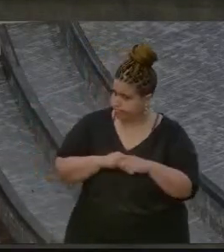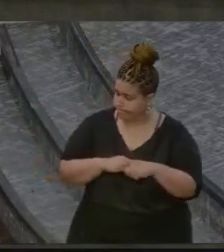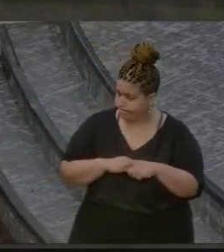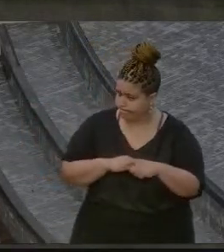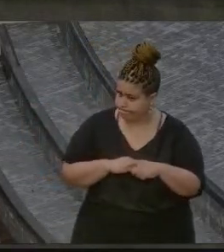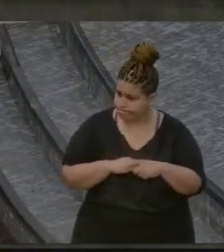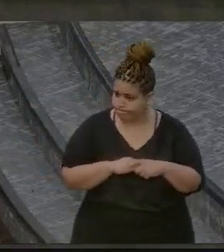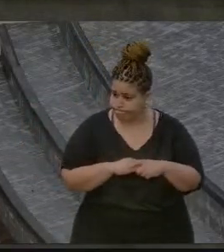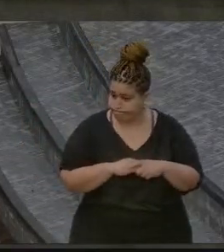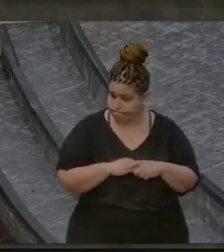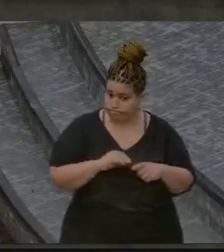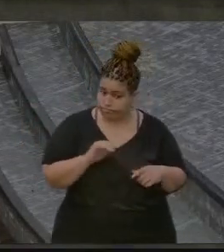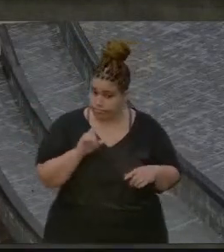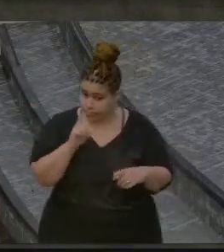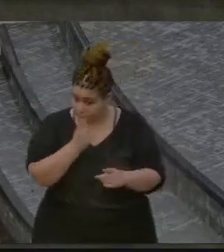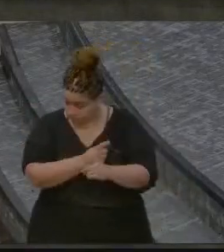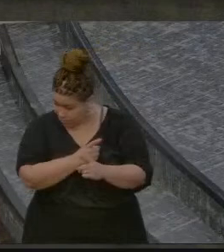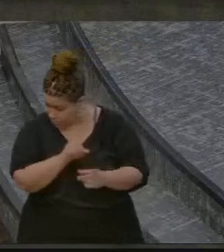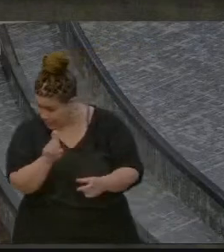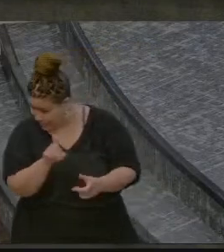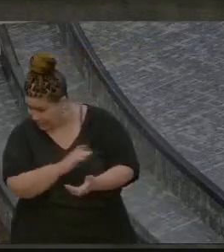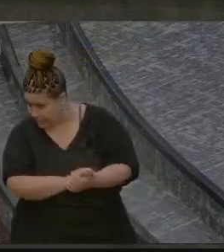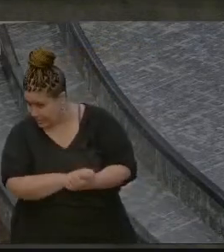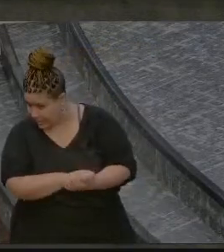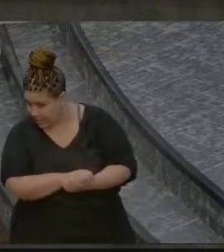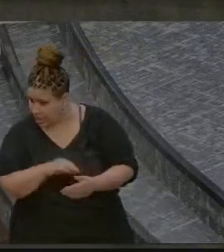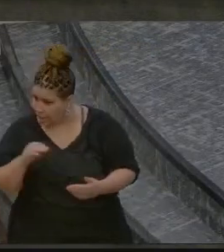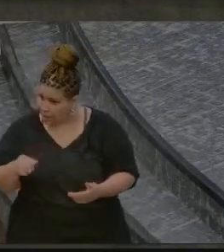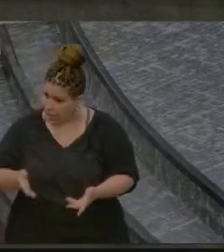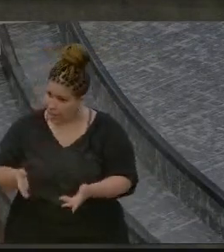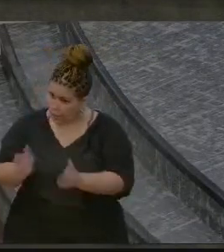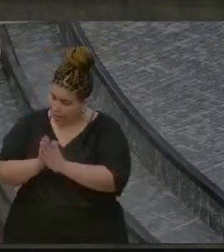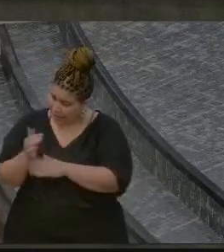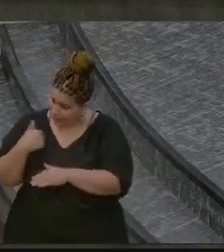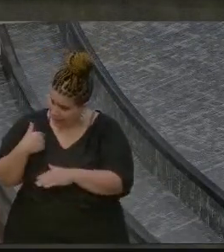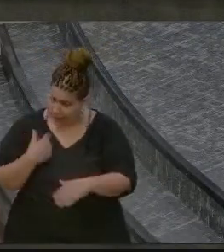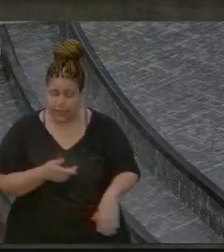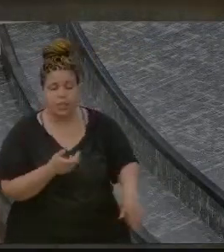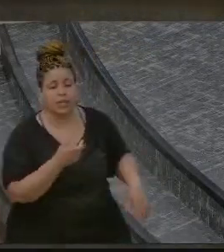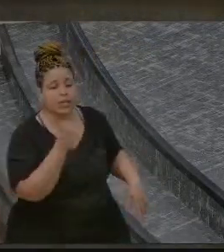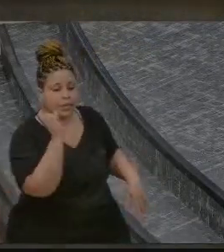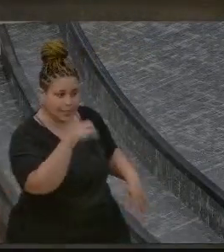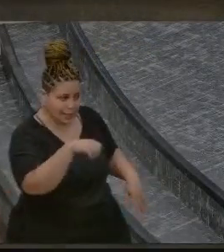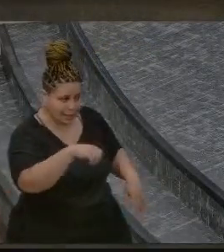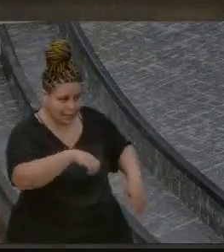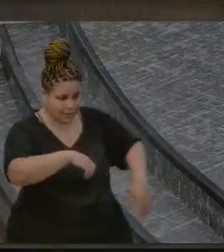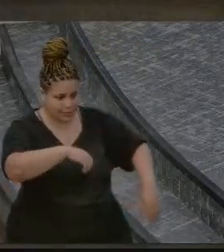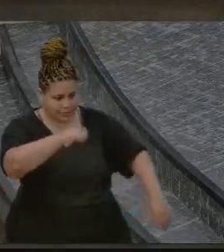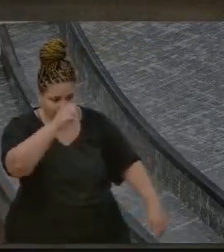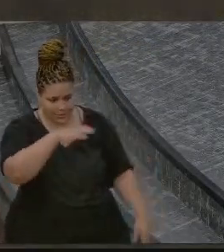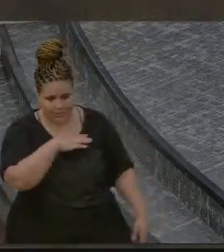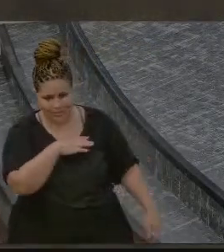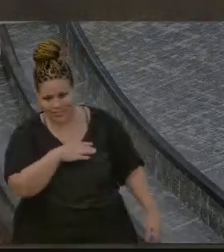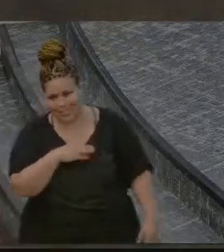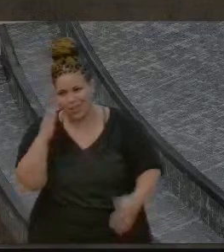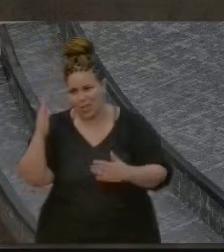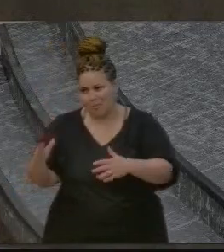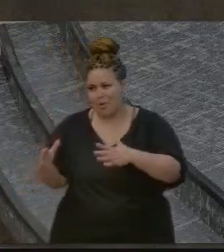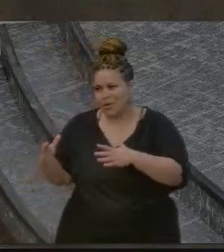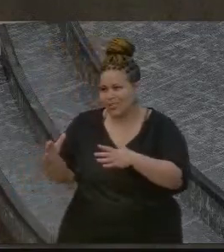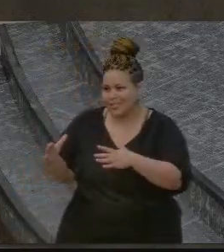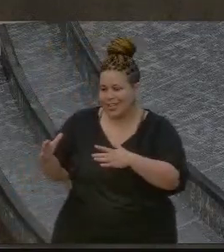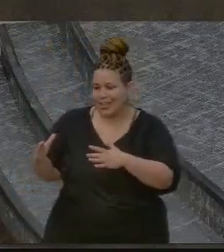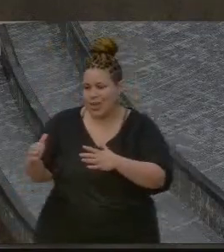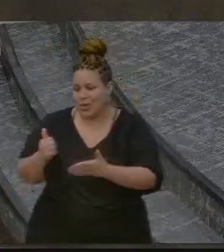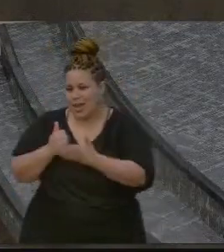Is that where we are? Are you asking me? Yes, sir. Oh, yes, The that's person who right. would come and get me out of jail.